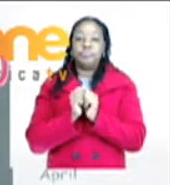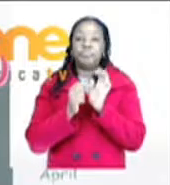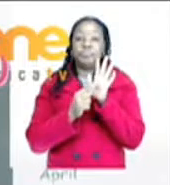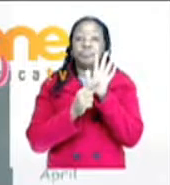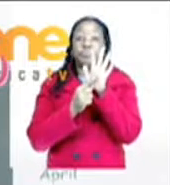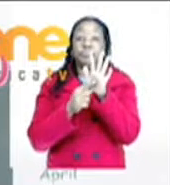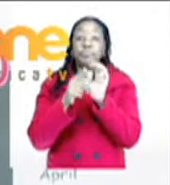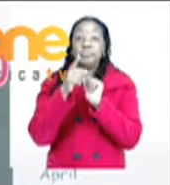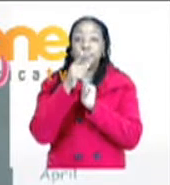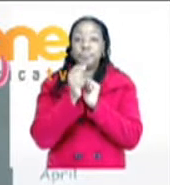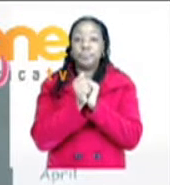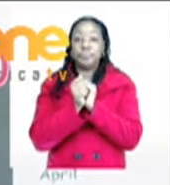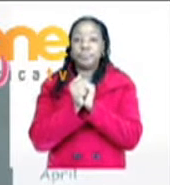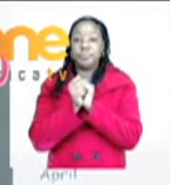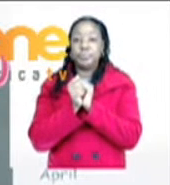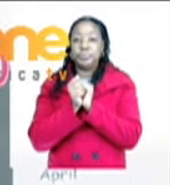here.